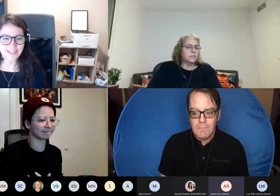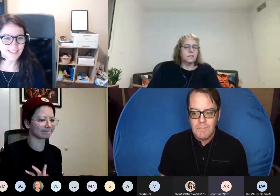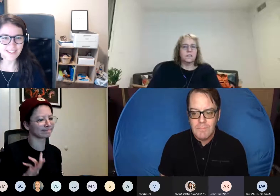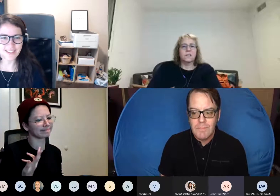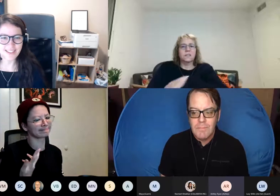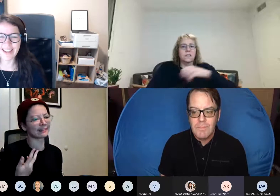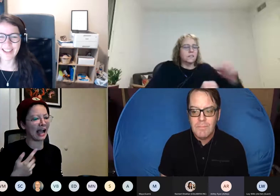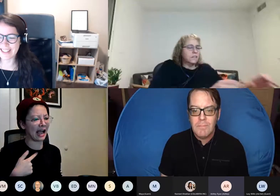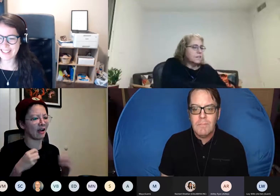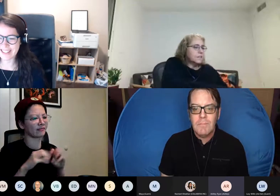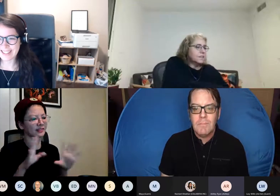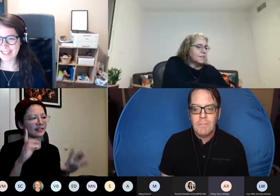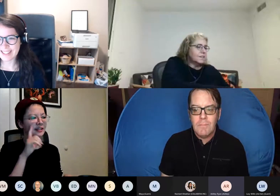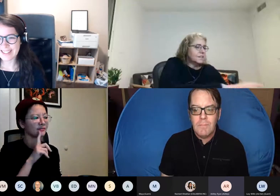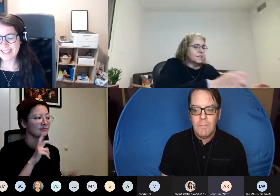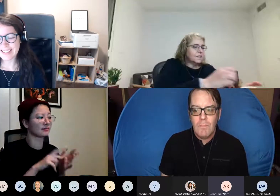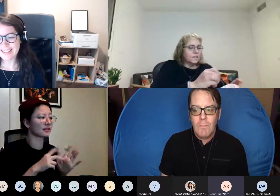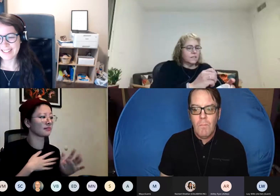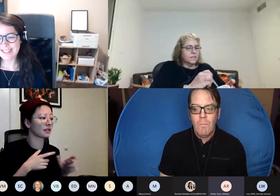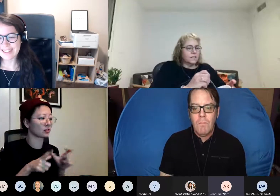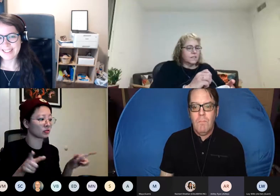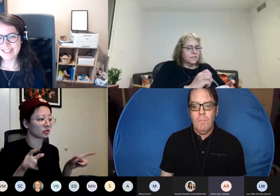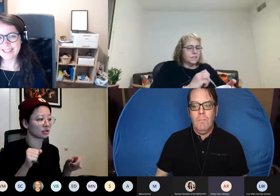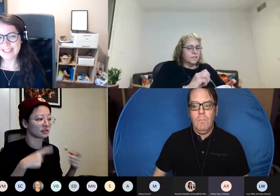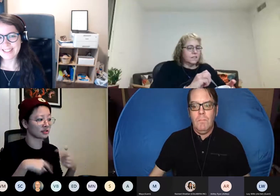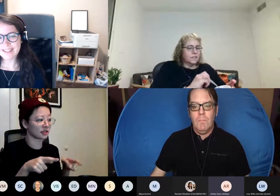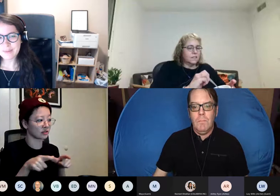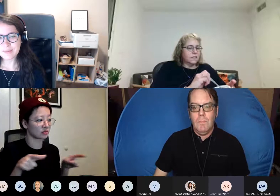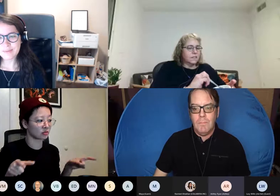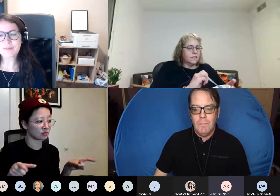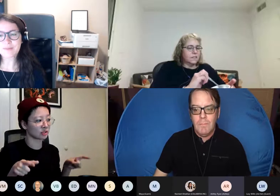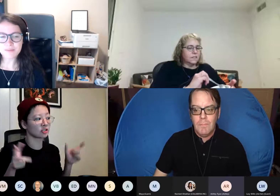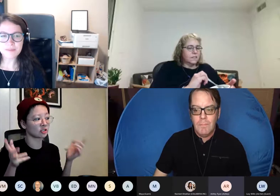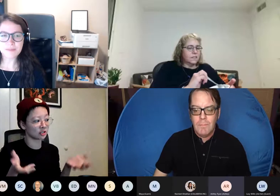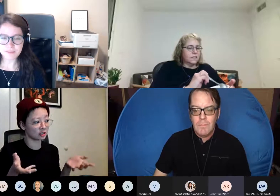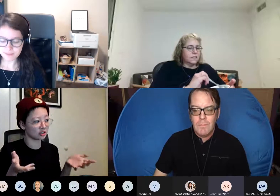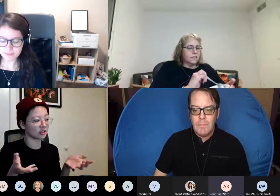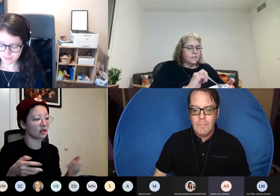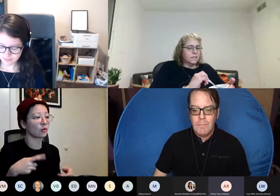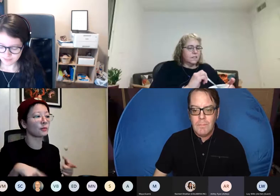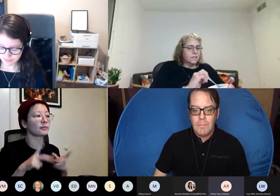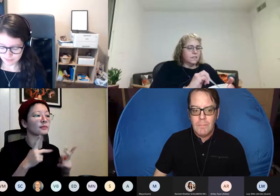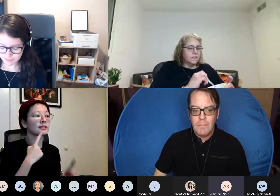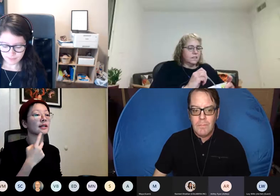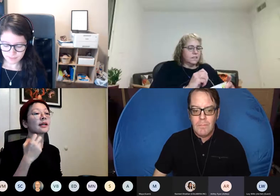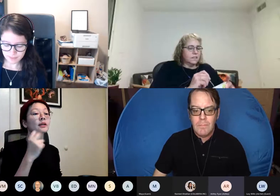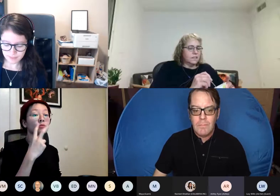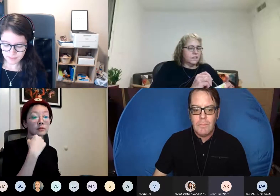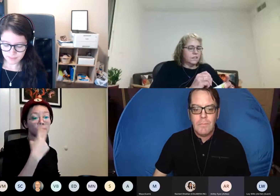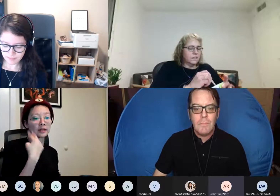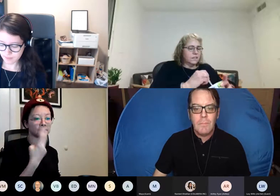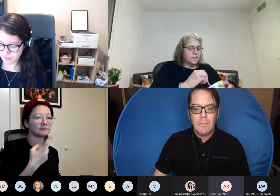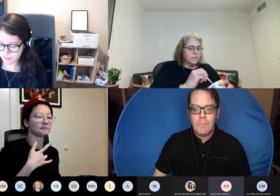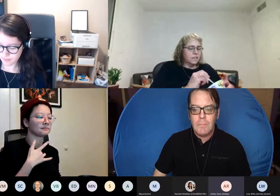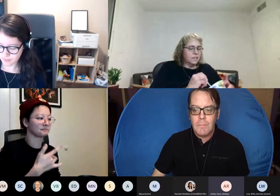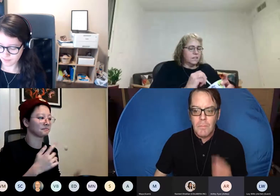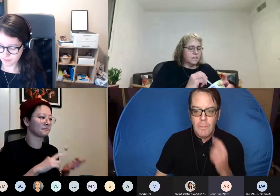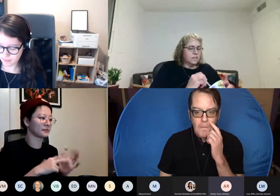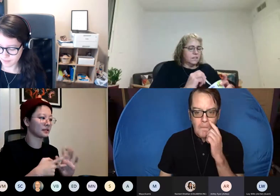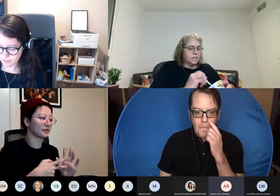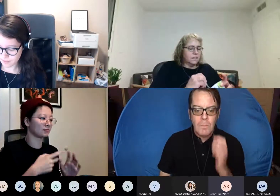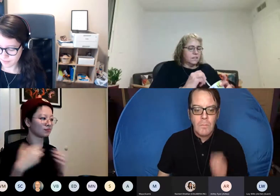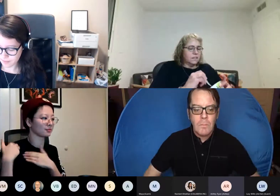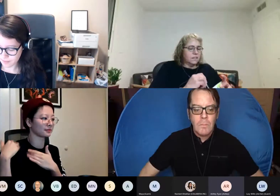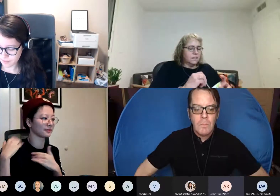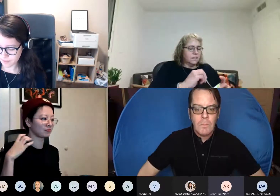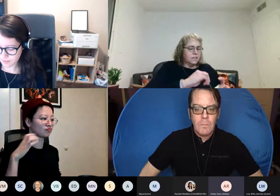to be sorry for. And second, oh, can you read my lips? Me being a deaf person, obviously my preferred method of communication